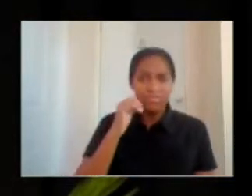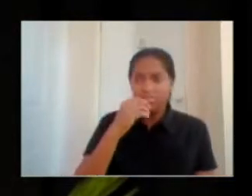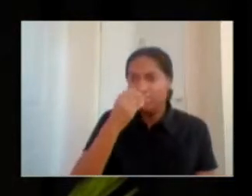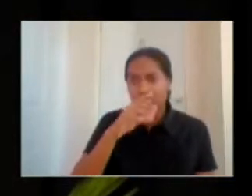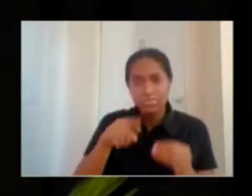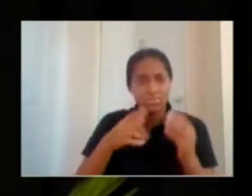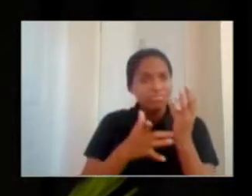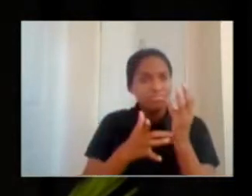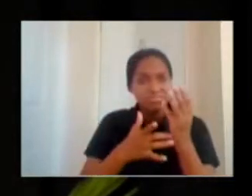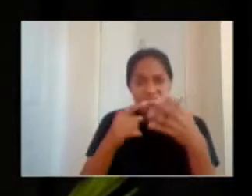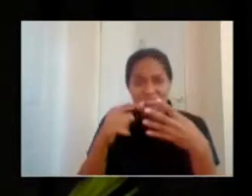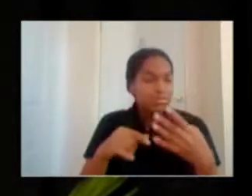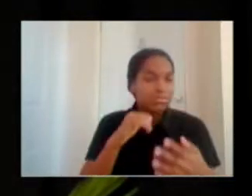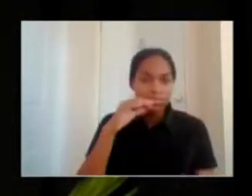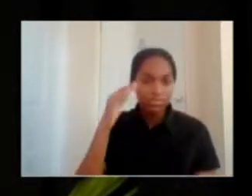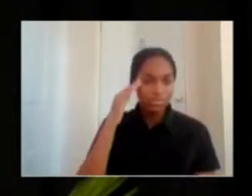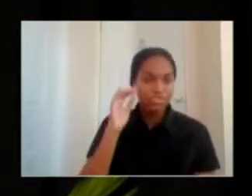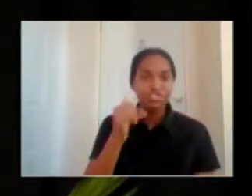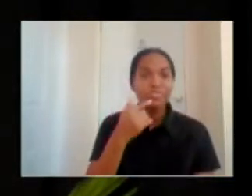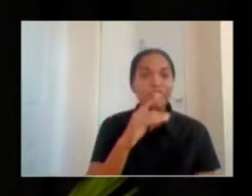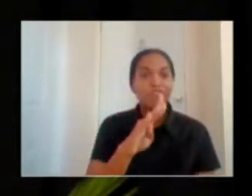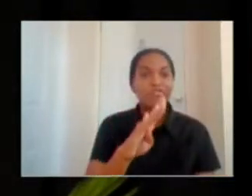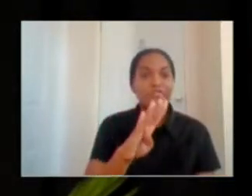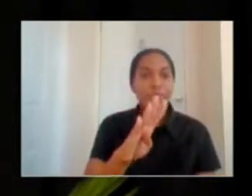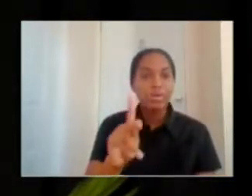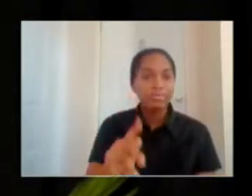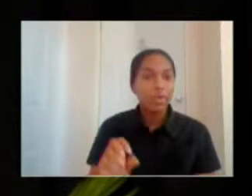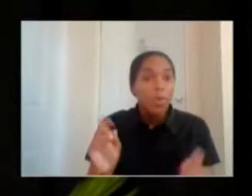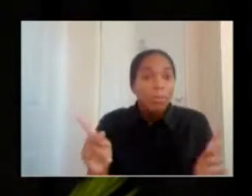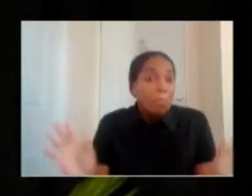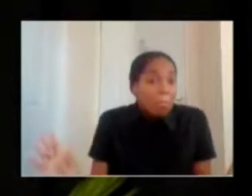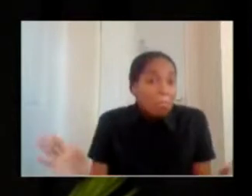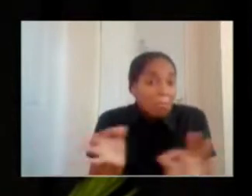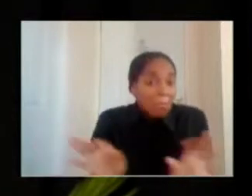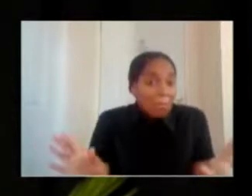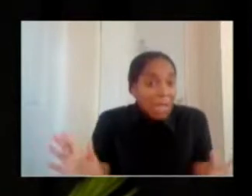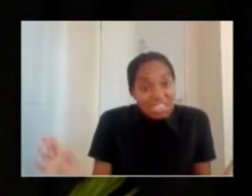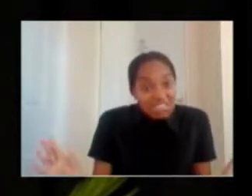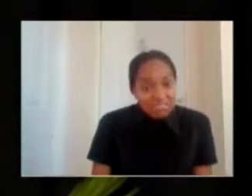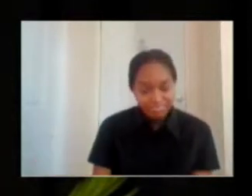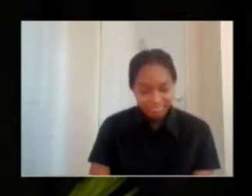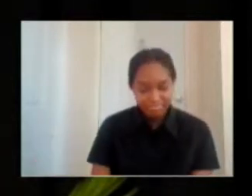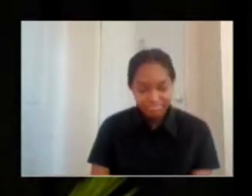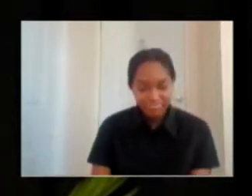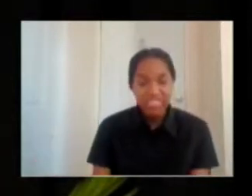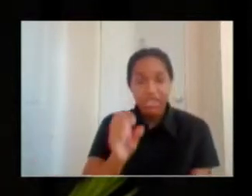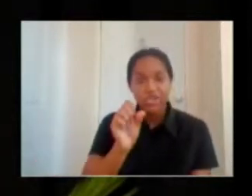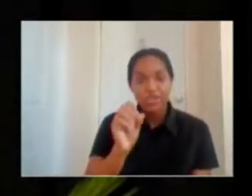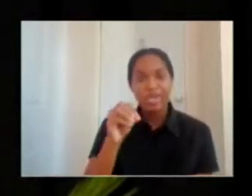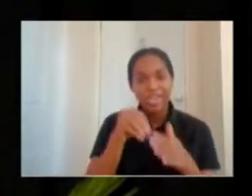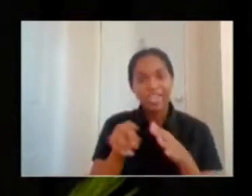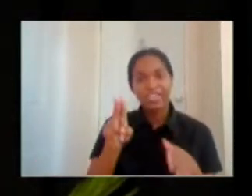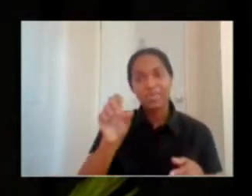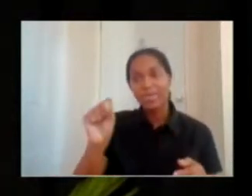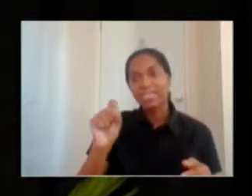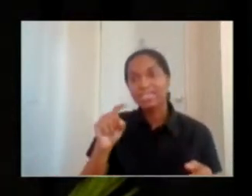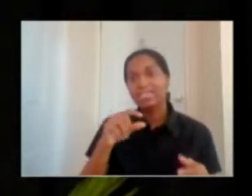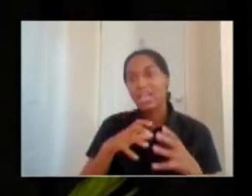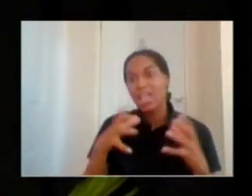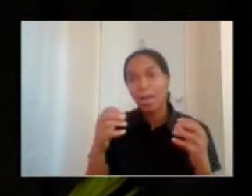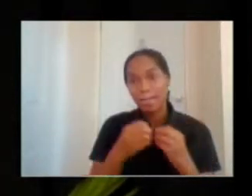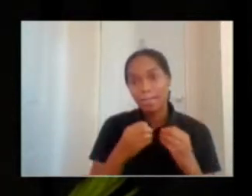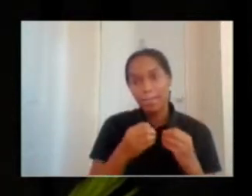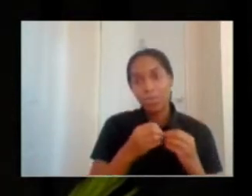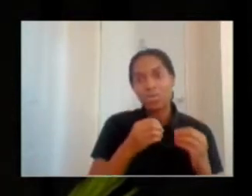nothing. 4K. Okay, buy a set. So in the US, it's a lot more difficult. We don't have the bandwidth for